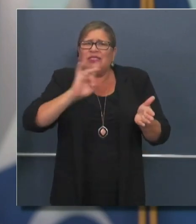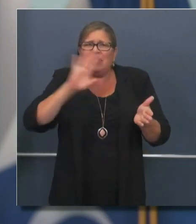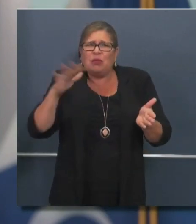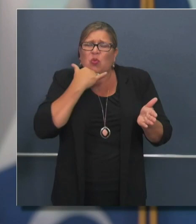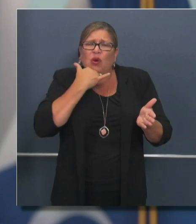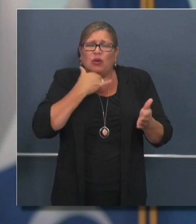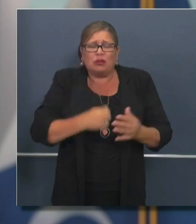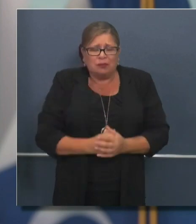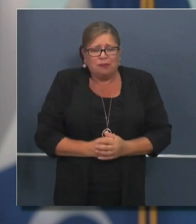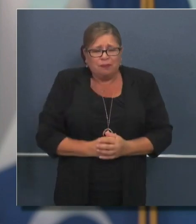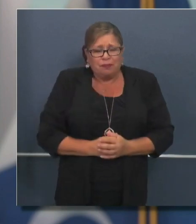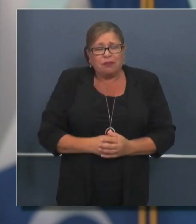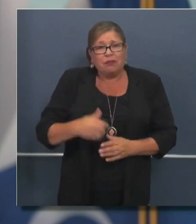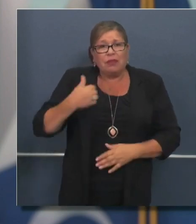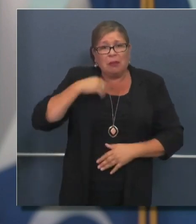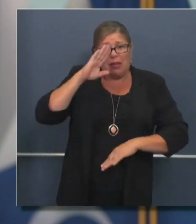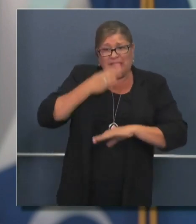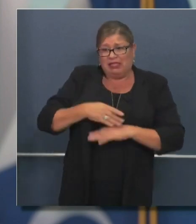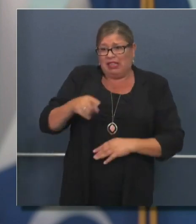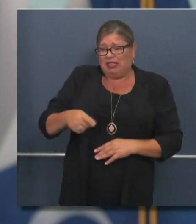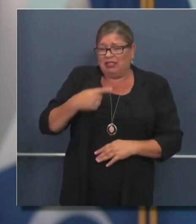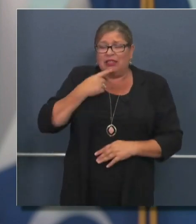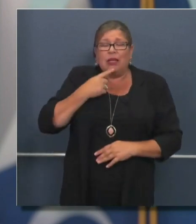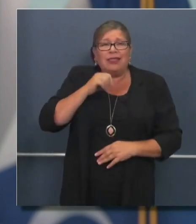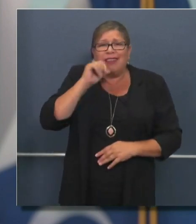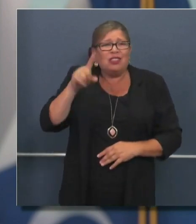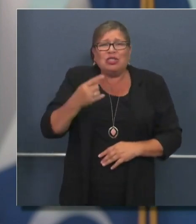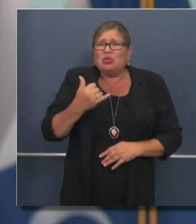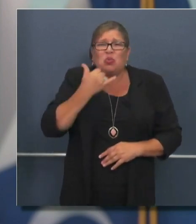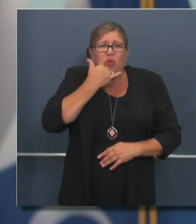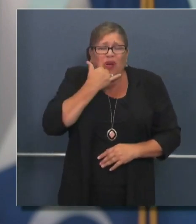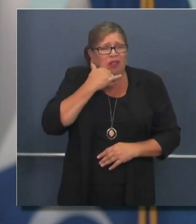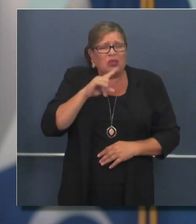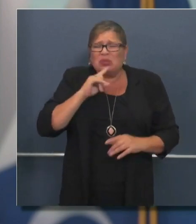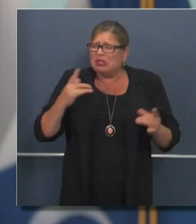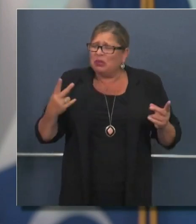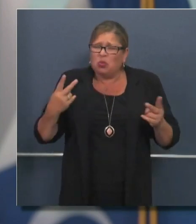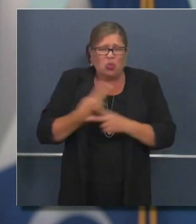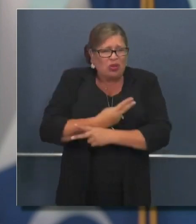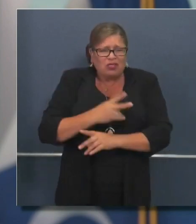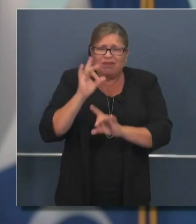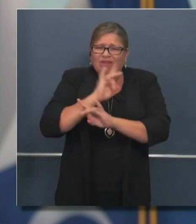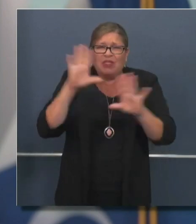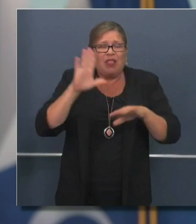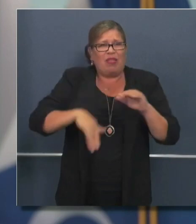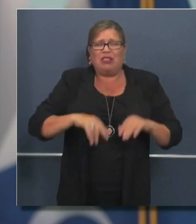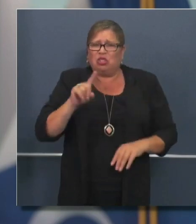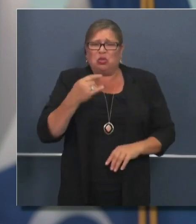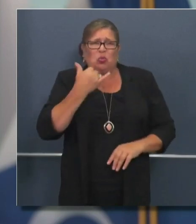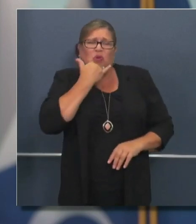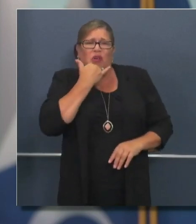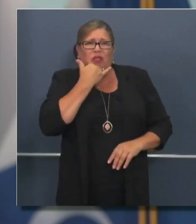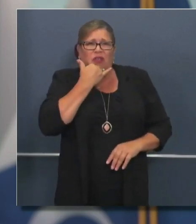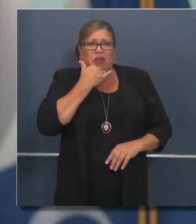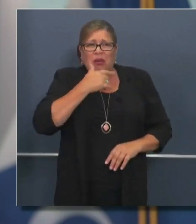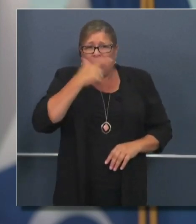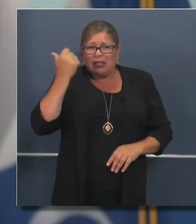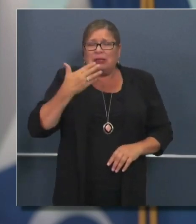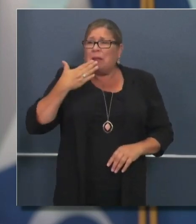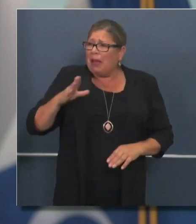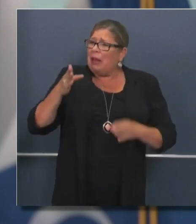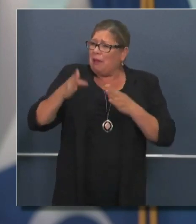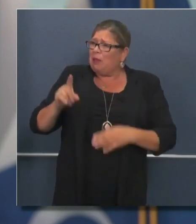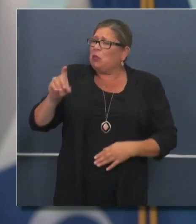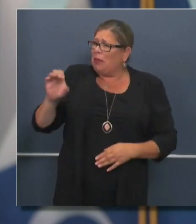old, said, "It's not just wrong, Dad. It's worse than wrong." He said, because bad people are supposed to be